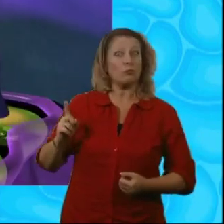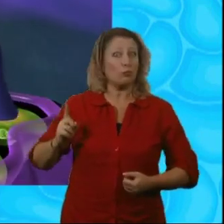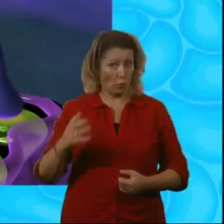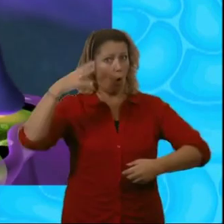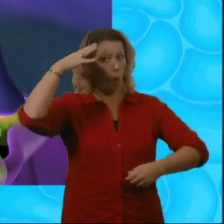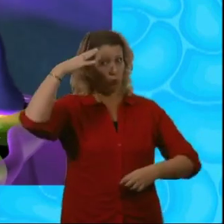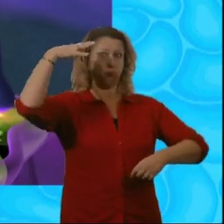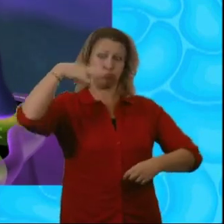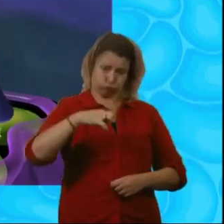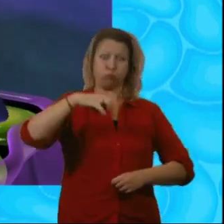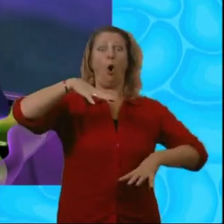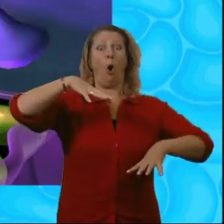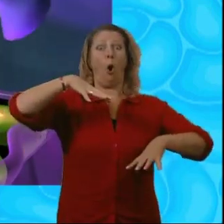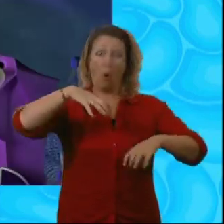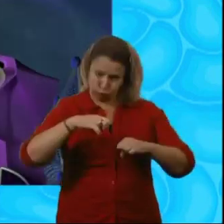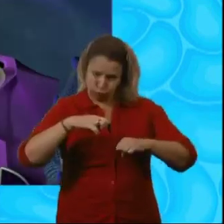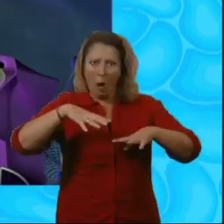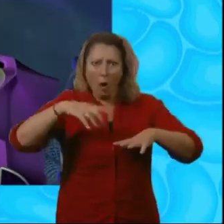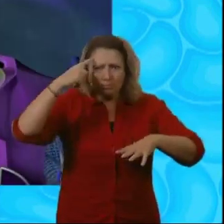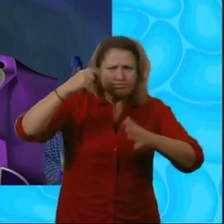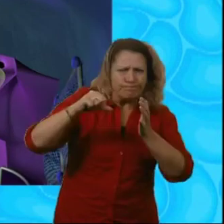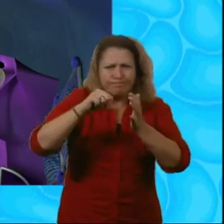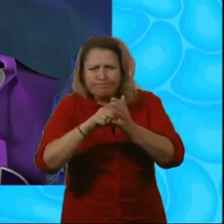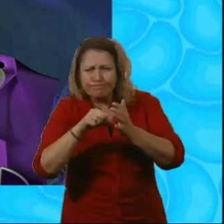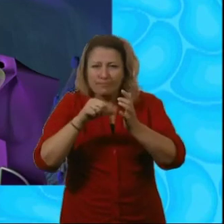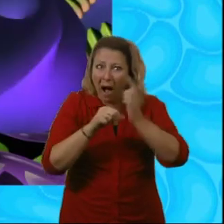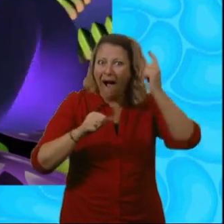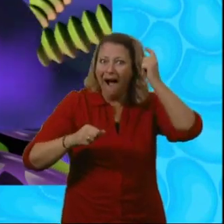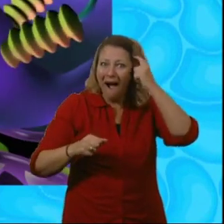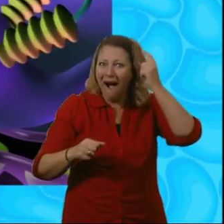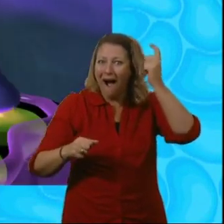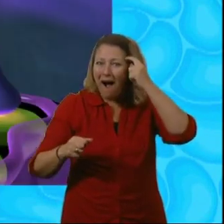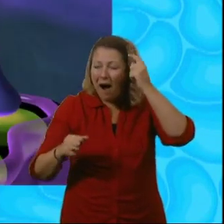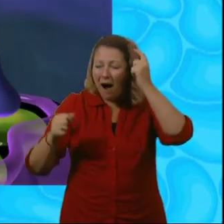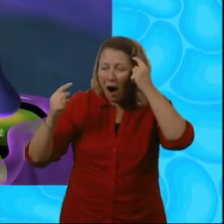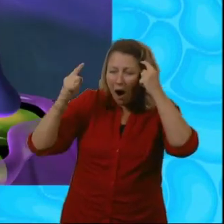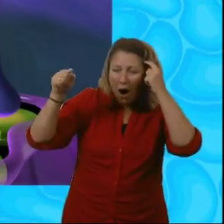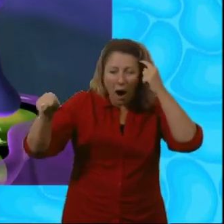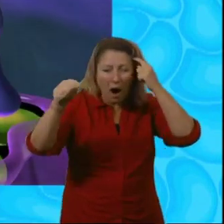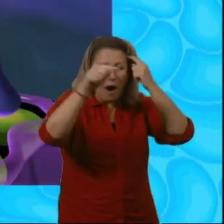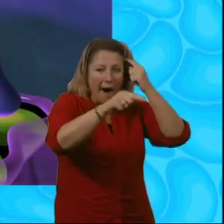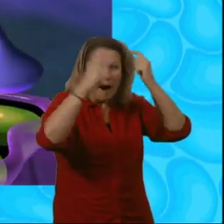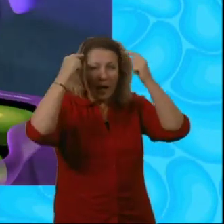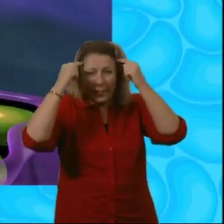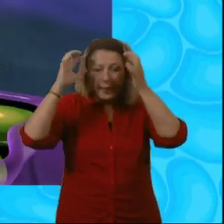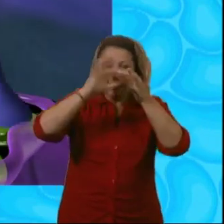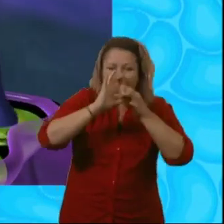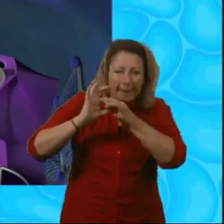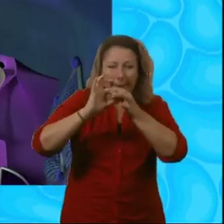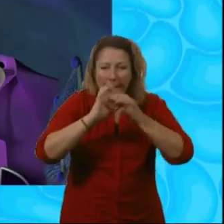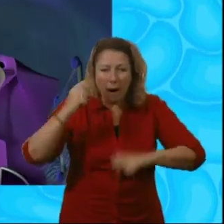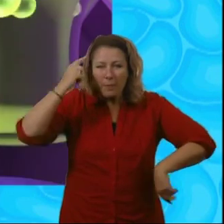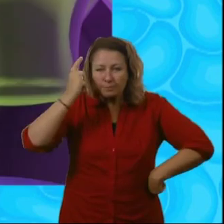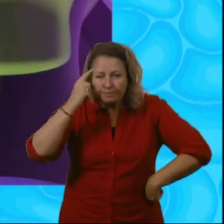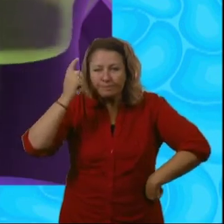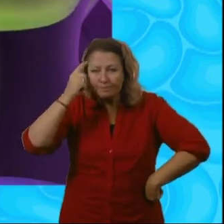Brain game, brain game, to solve the problem, use our brain. The way to get your brains all linking up together, joined up thinking.